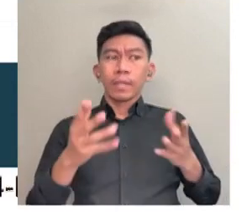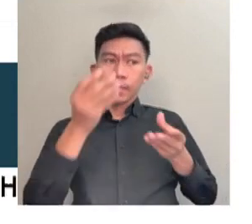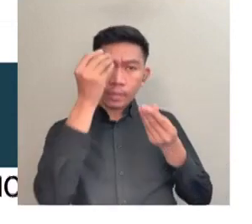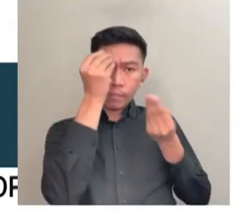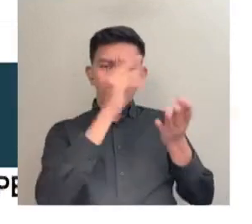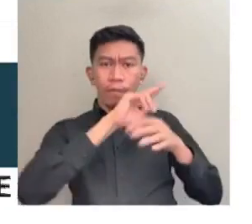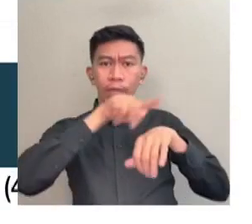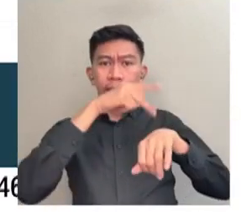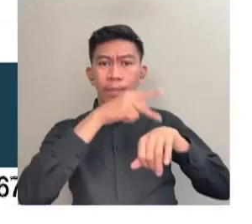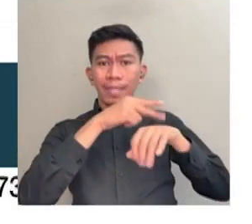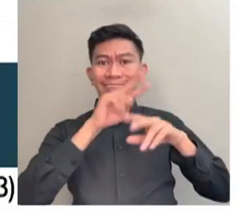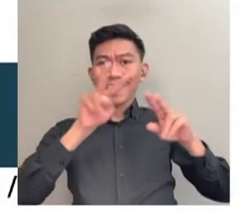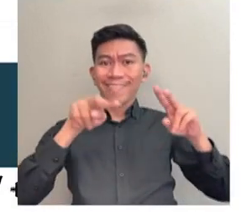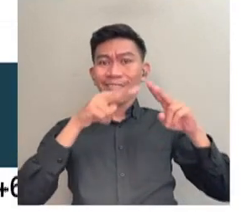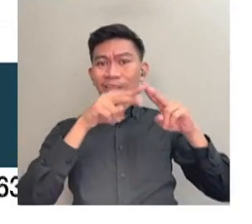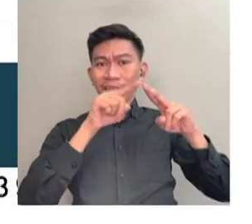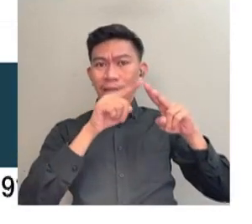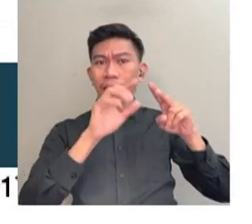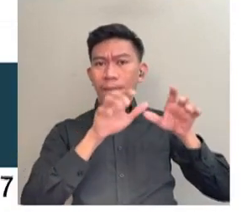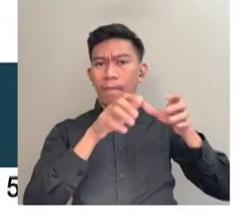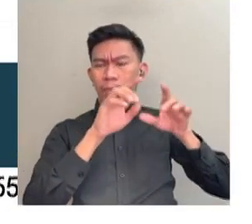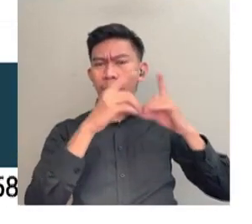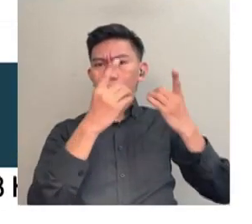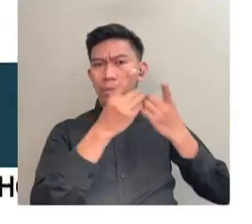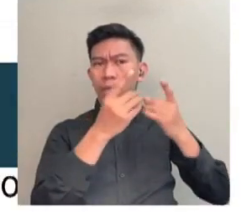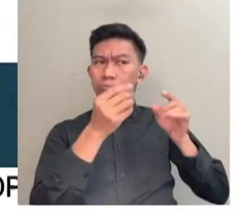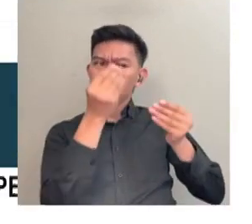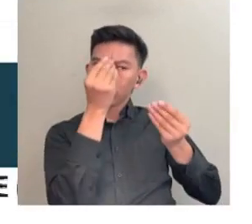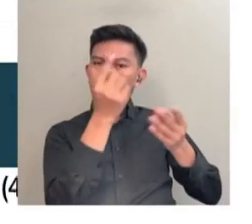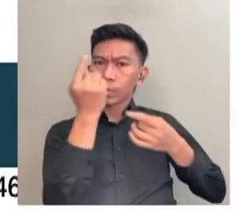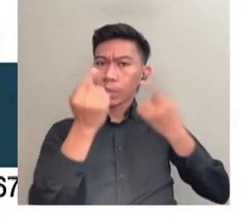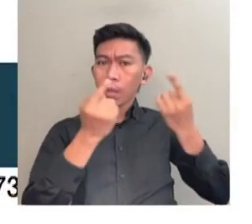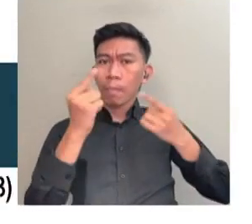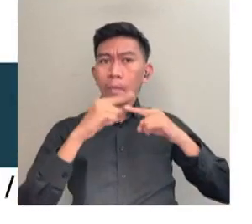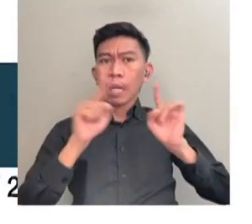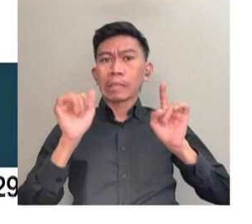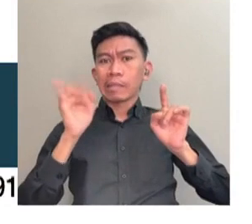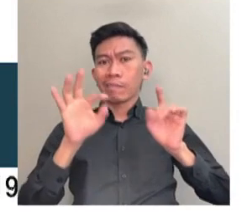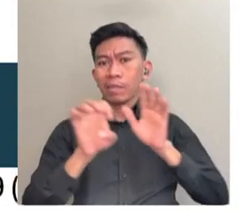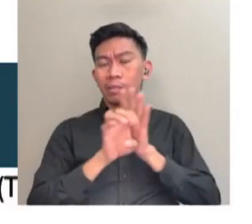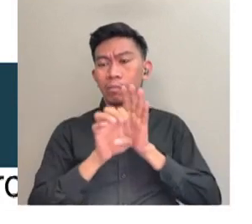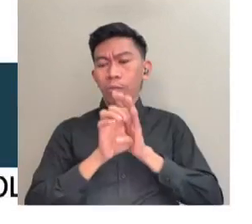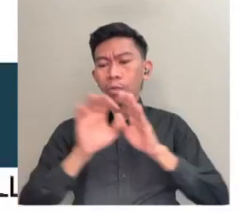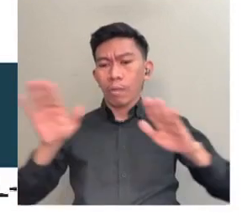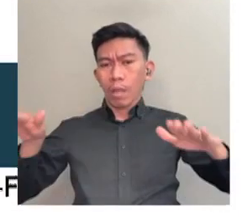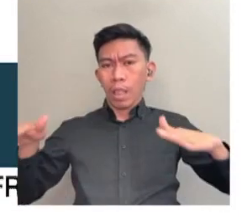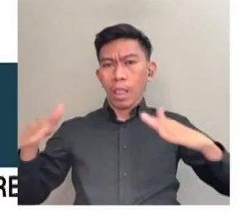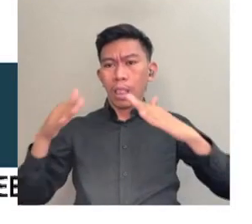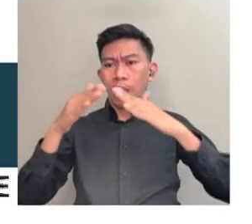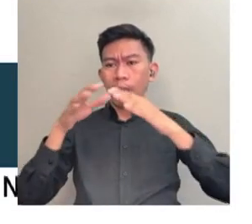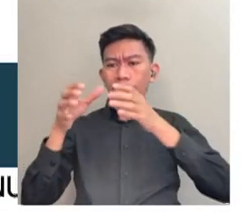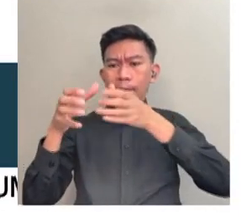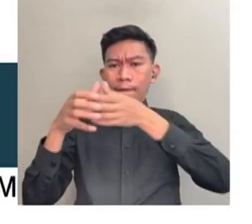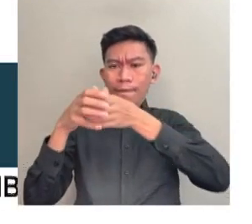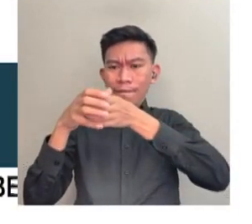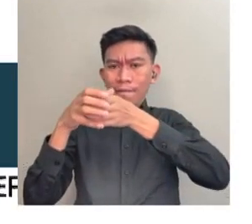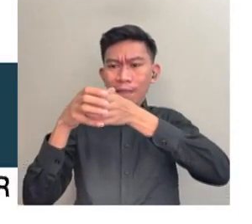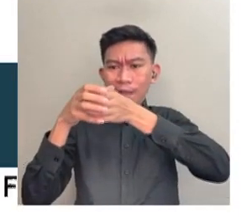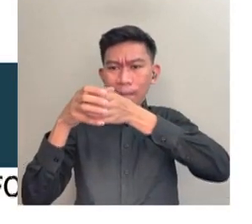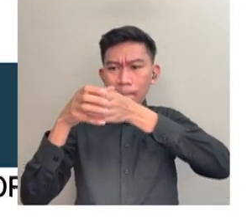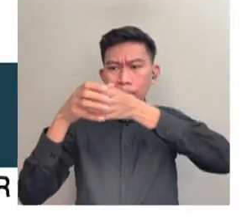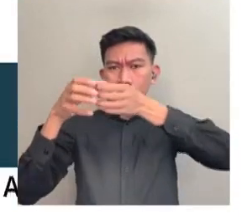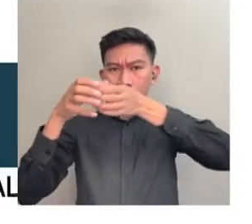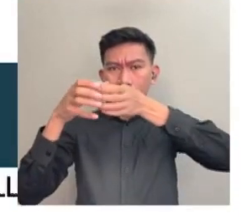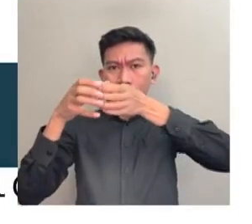of actually increasing the radius would coincide with the FEVOX advisory.